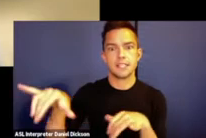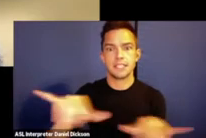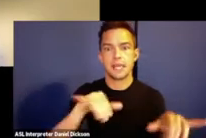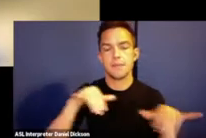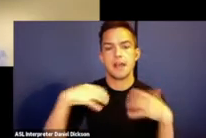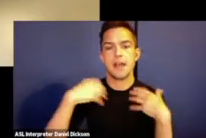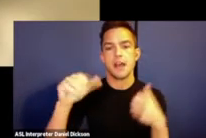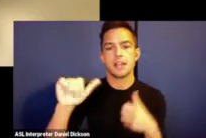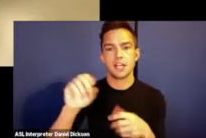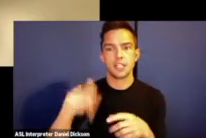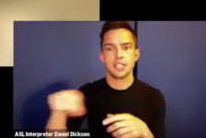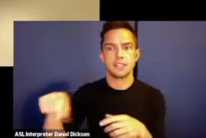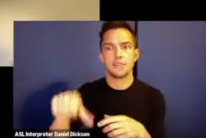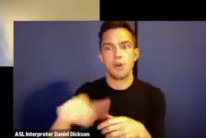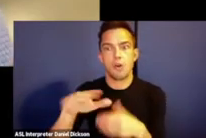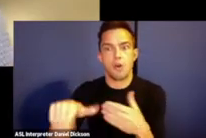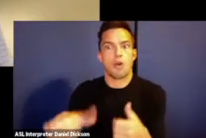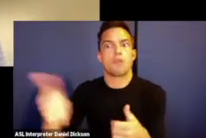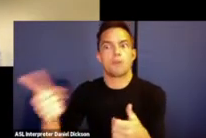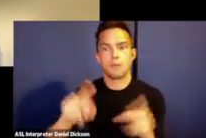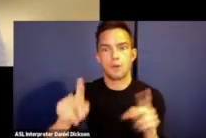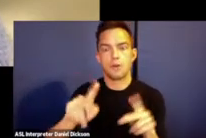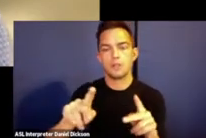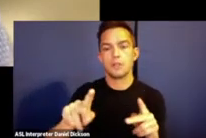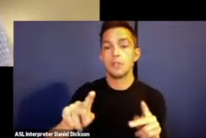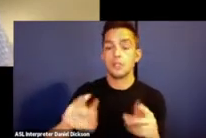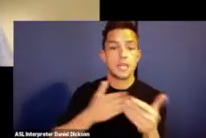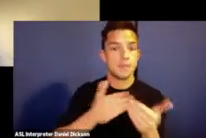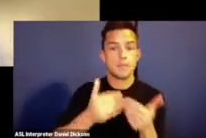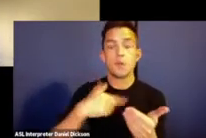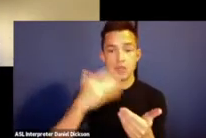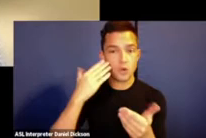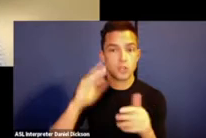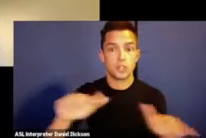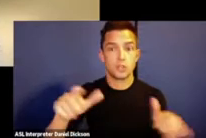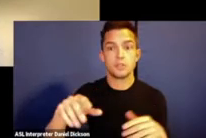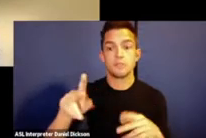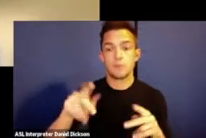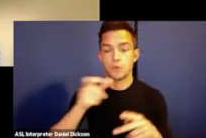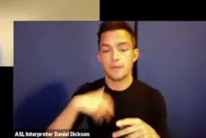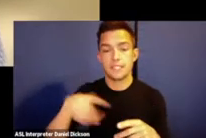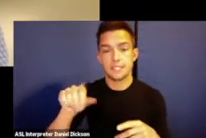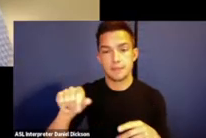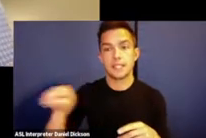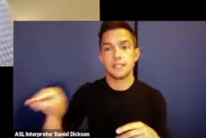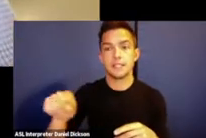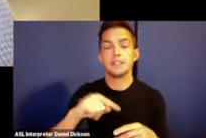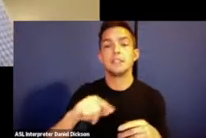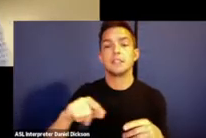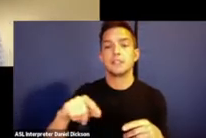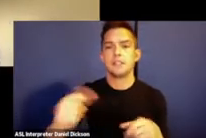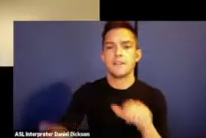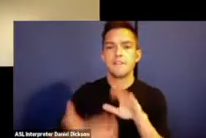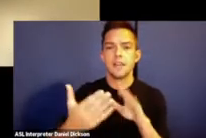needs as all other people. And yet we know that children with disabilities and people with disabilities face